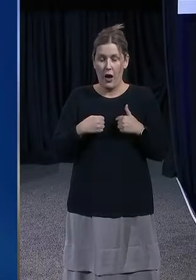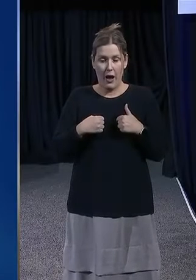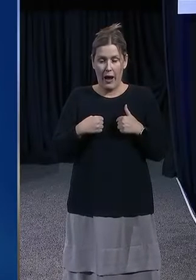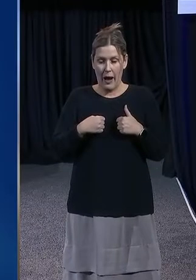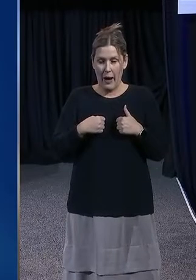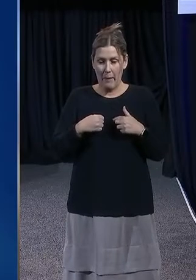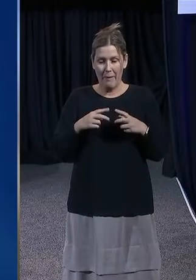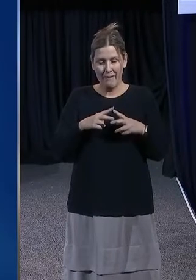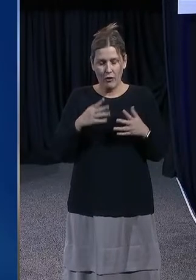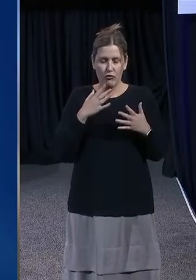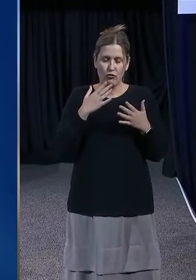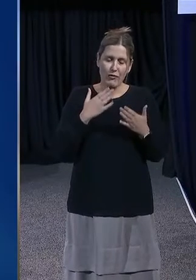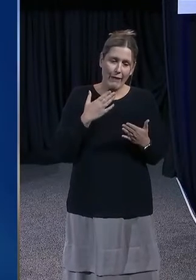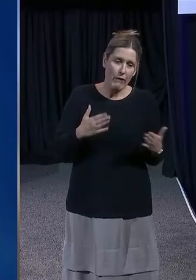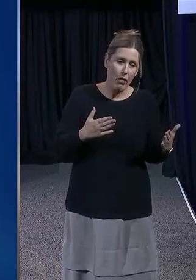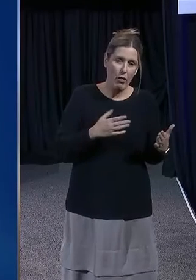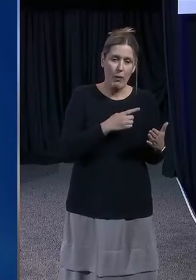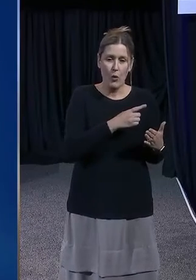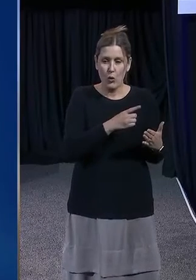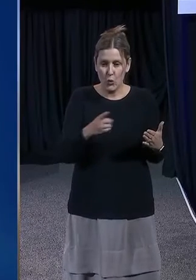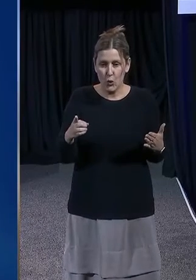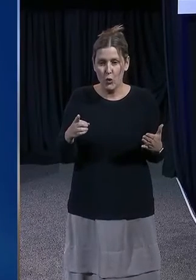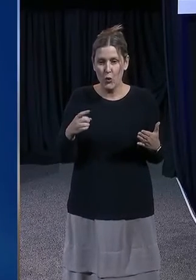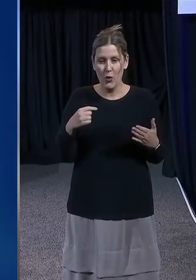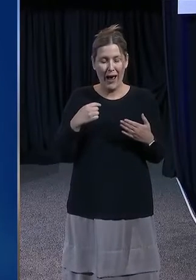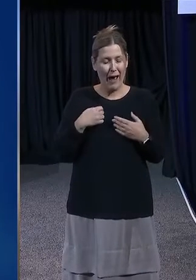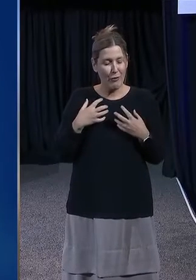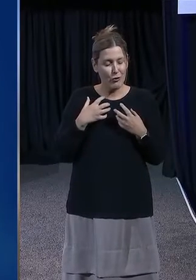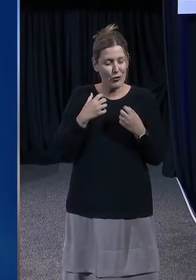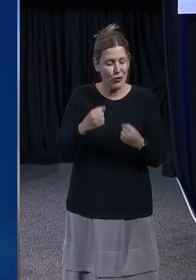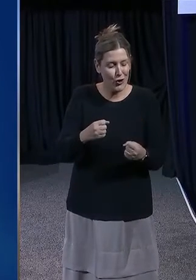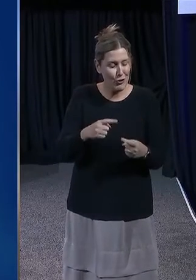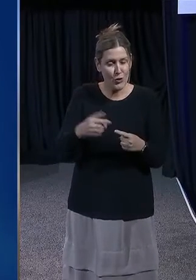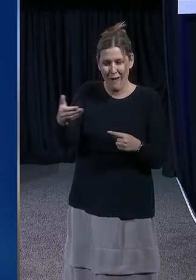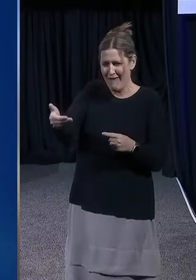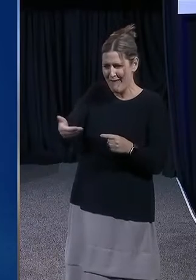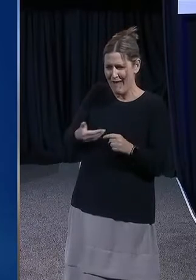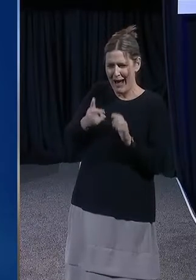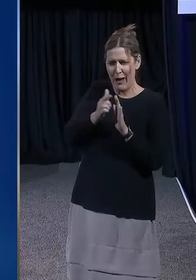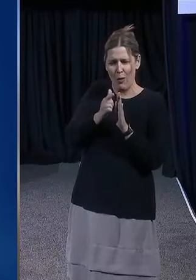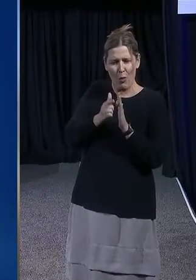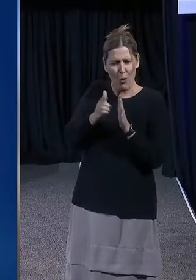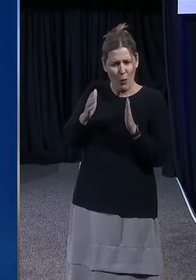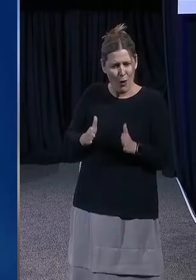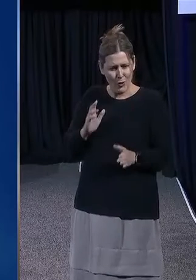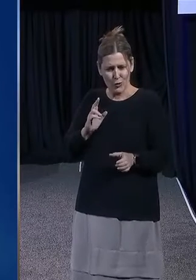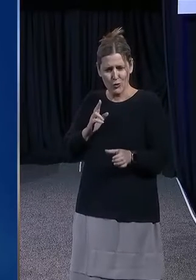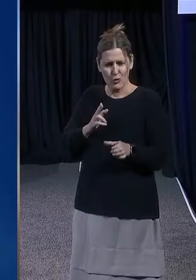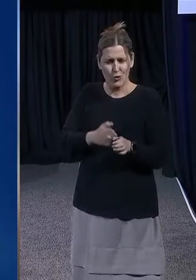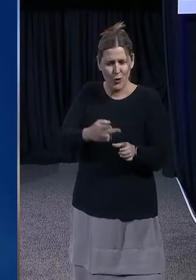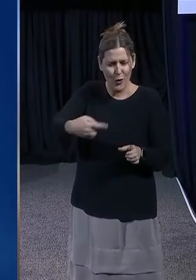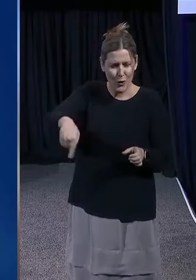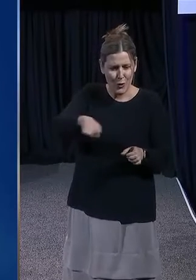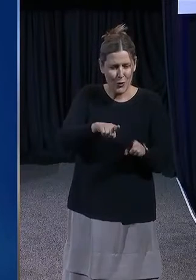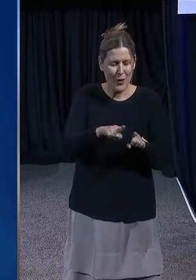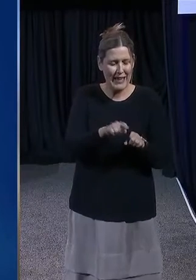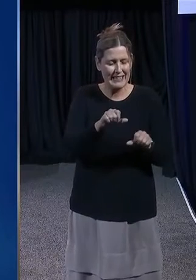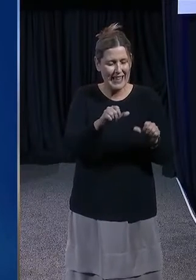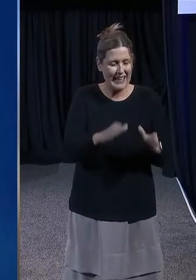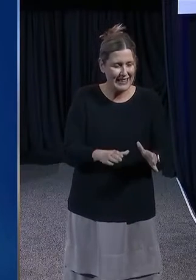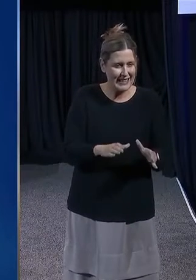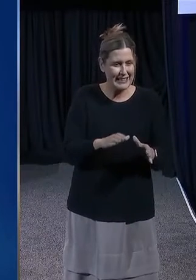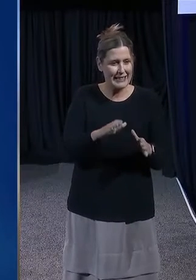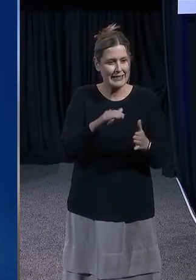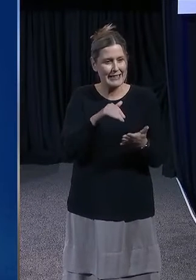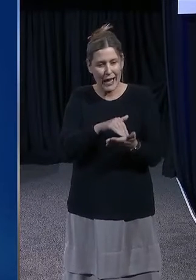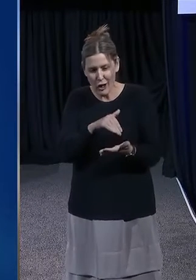very grateful that you had the courage to invite a lawyer among you as scientists, physicians, public health